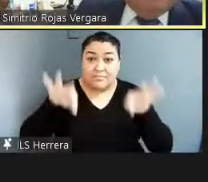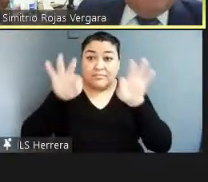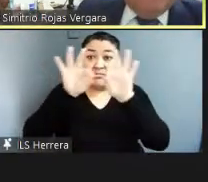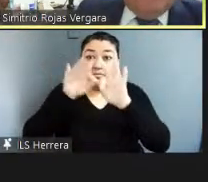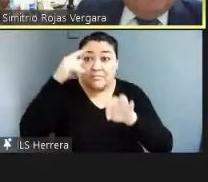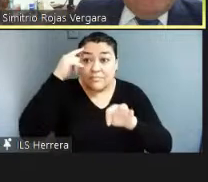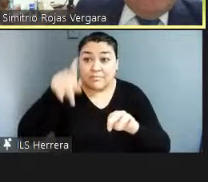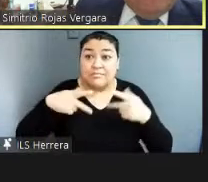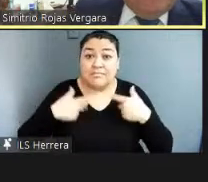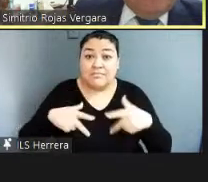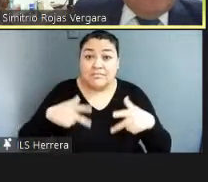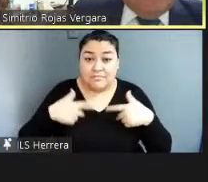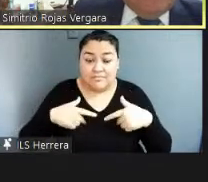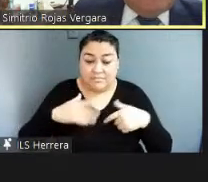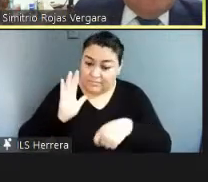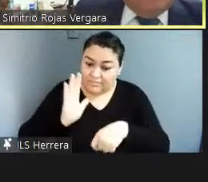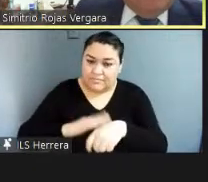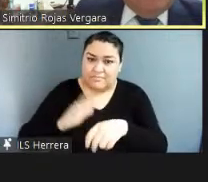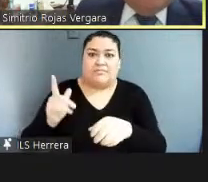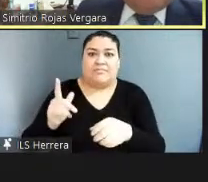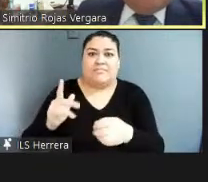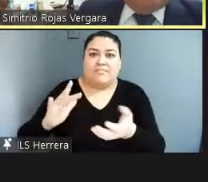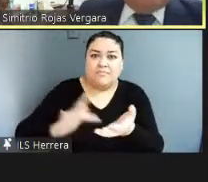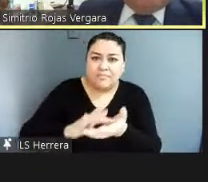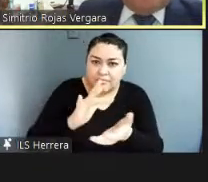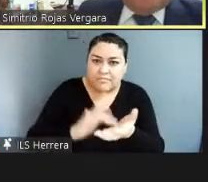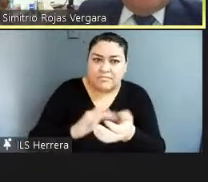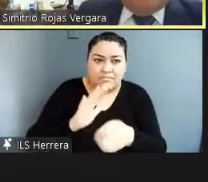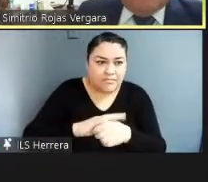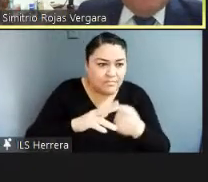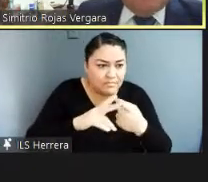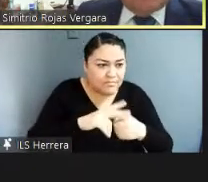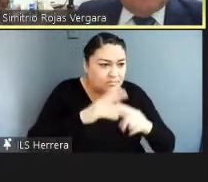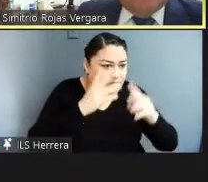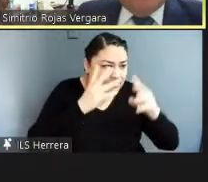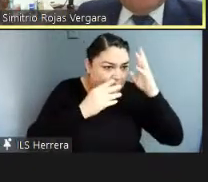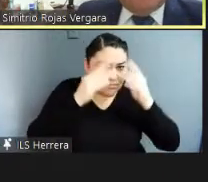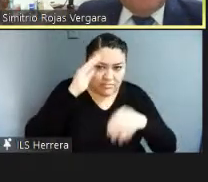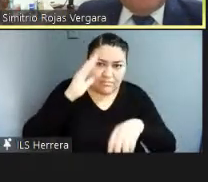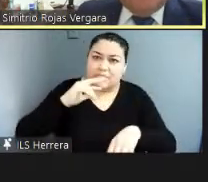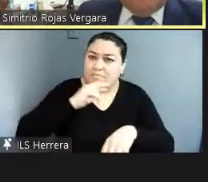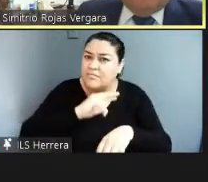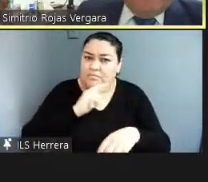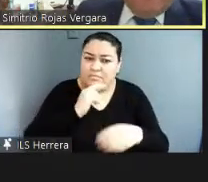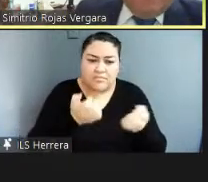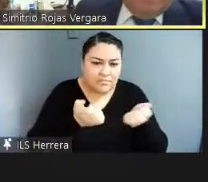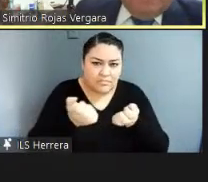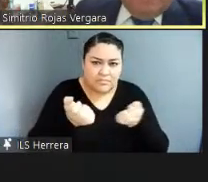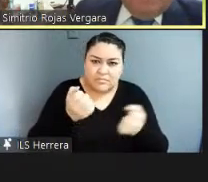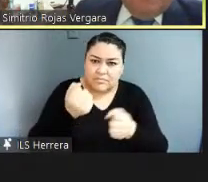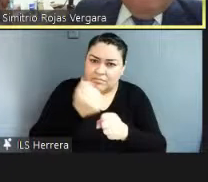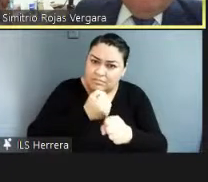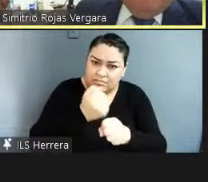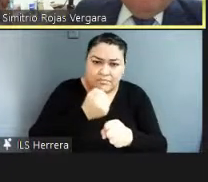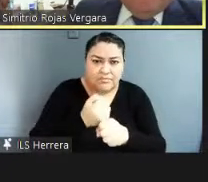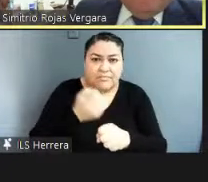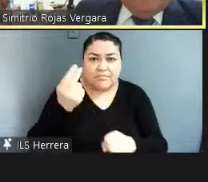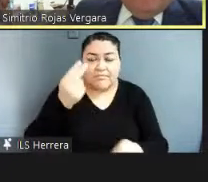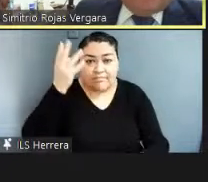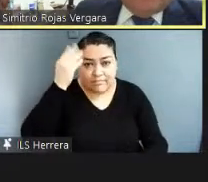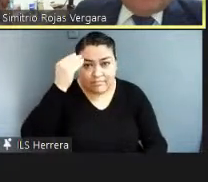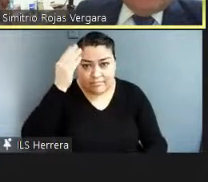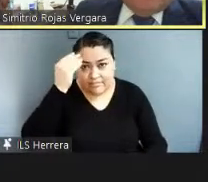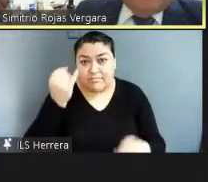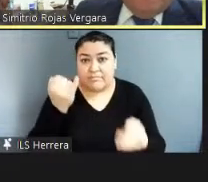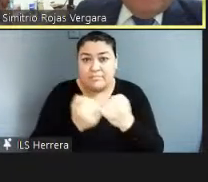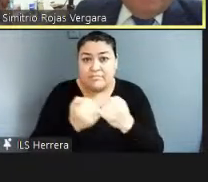hard time doing this, but it is important to early on include them in clinical activities. We need to have collaboration and interaction with